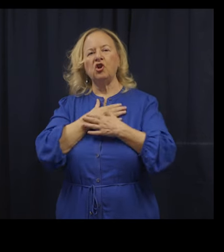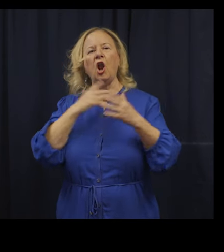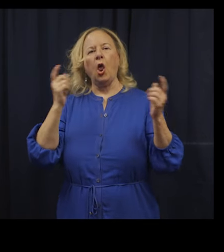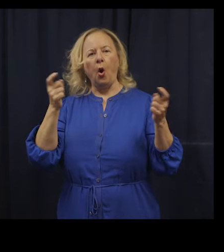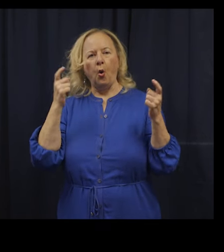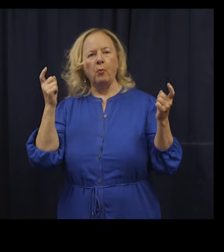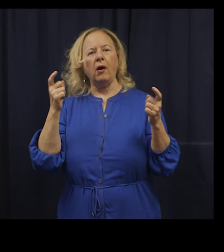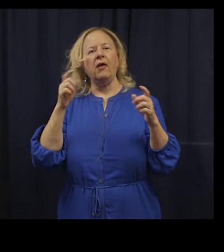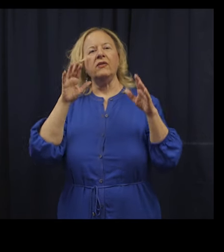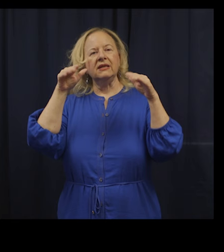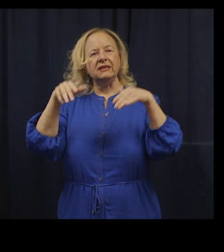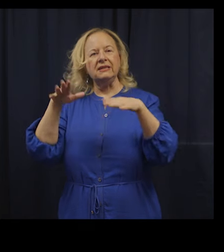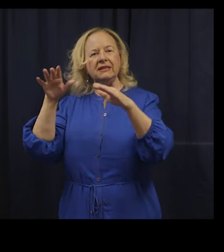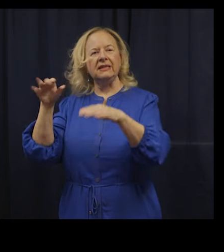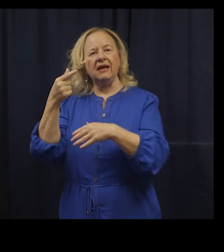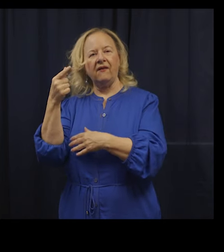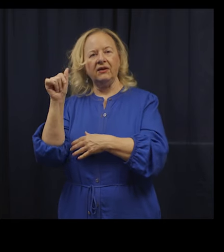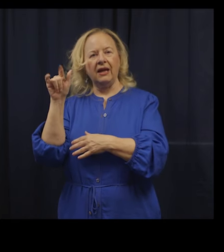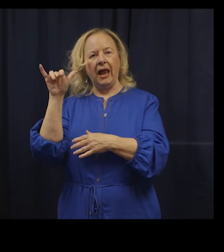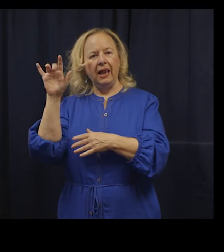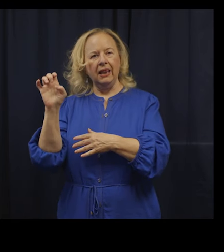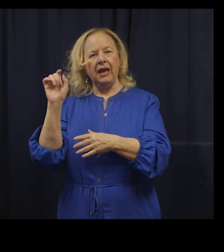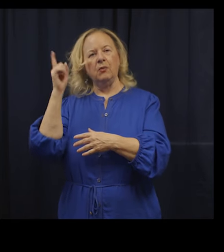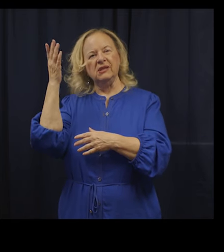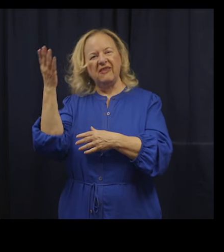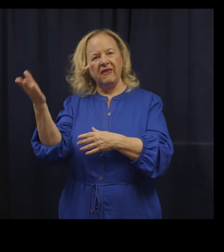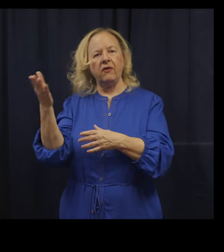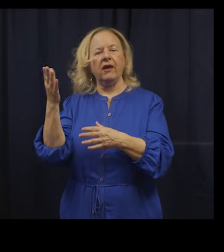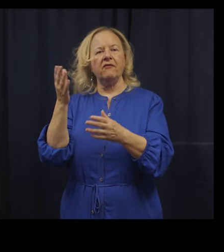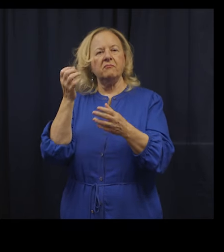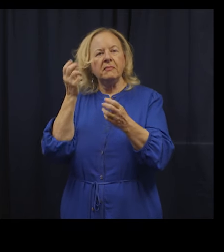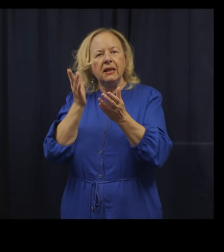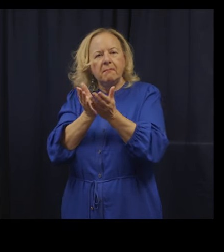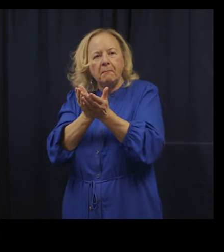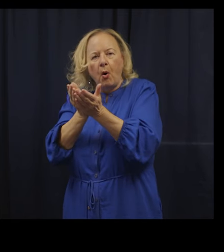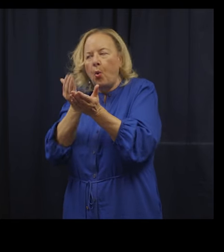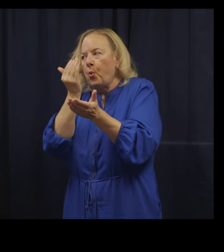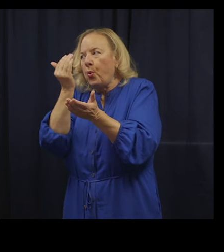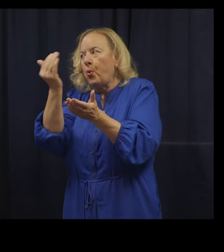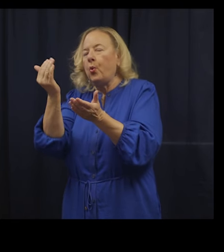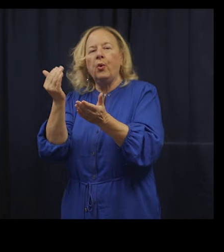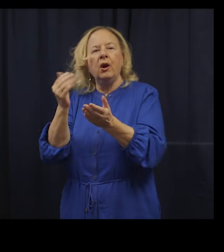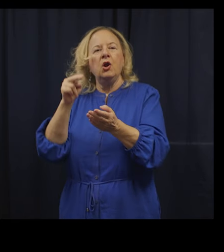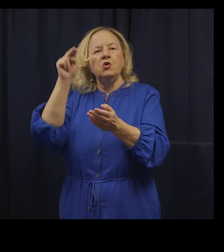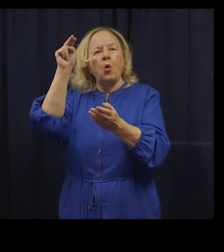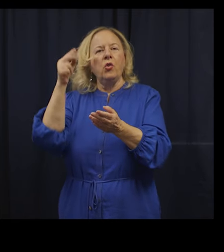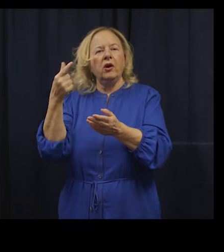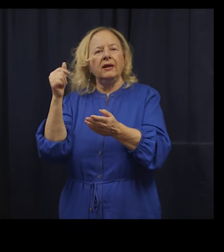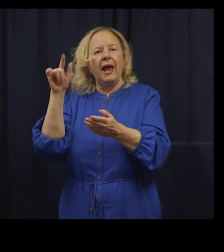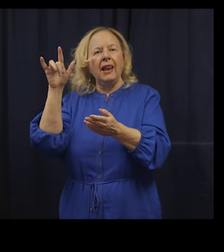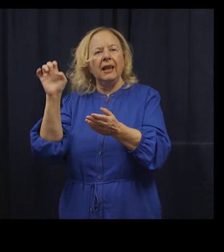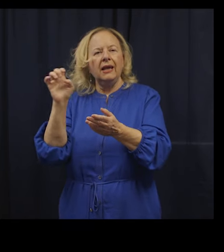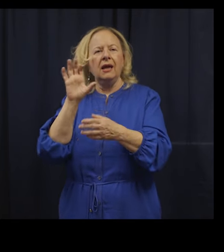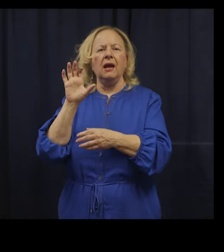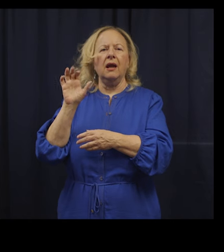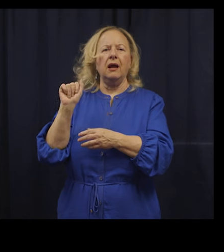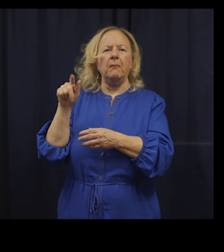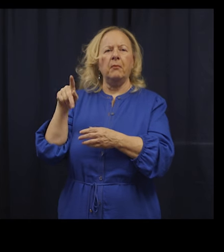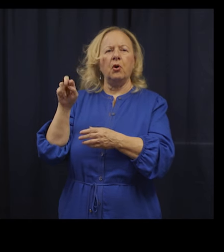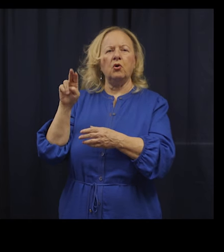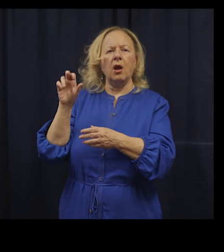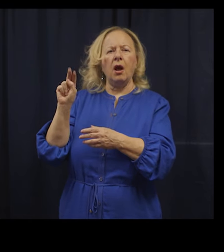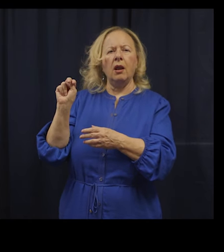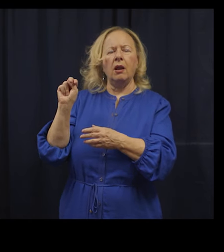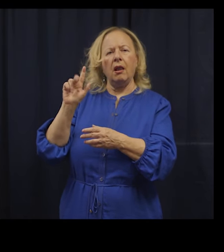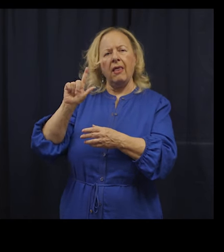took on the Sea of Galilee one year when I was there. They have all these little sailboats. That's the northern Galilee. Capernaum is just right to